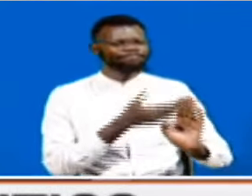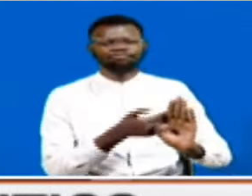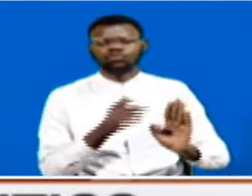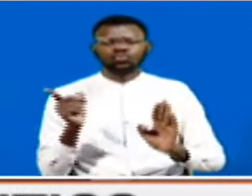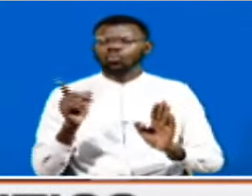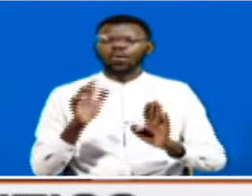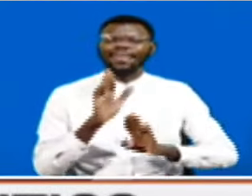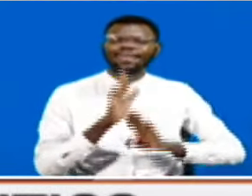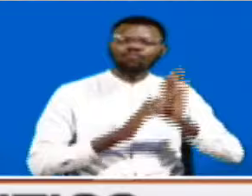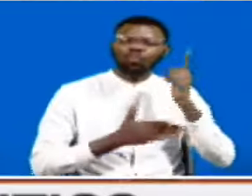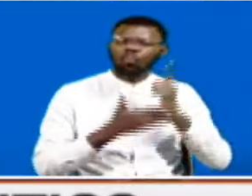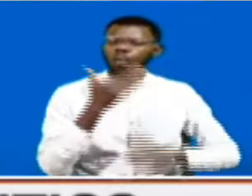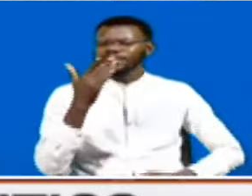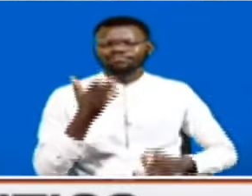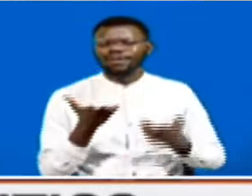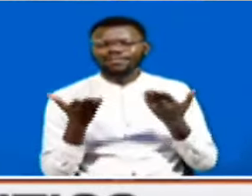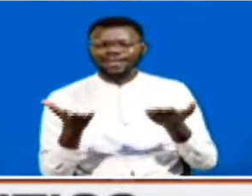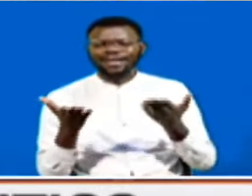Kakamega?